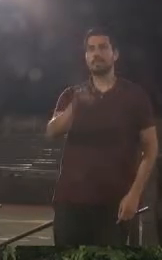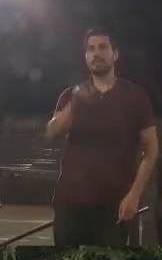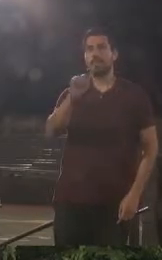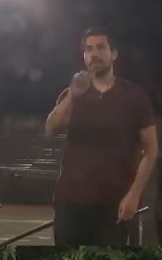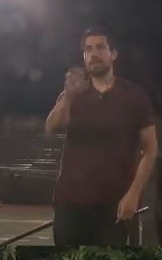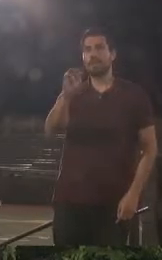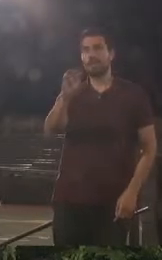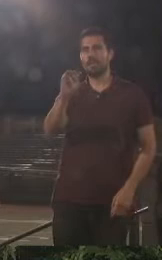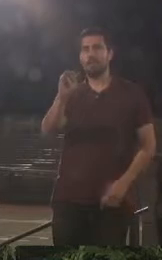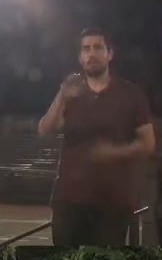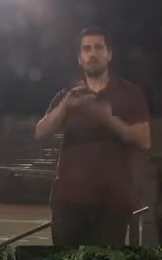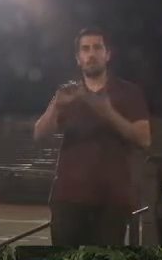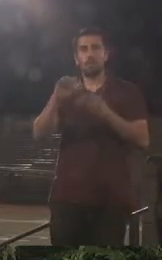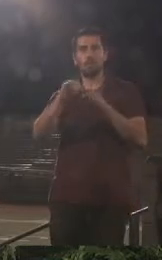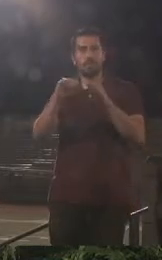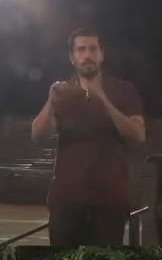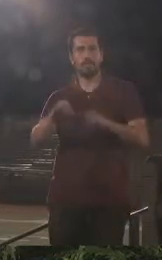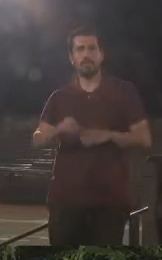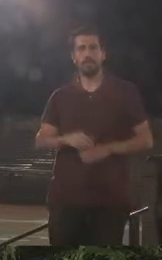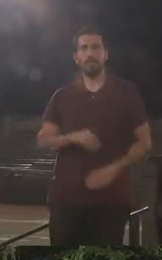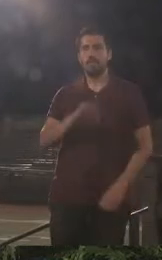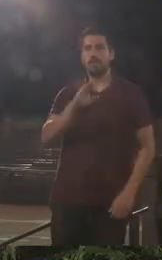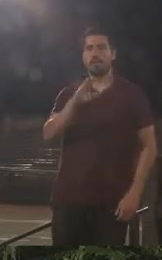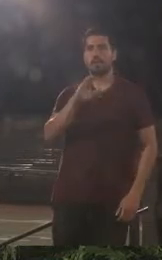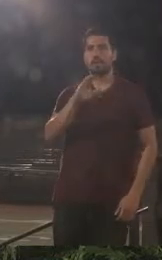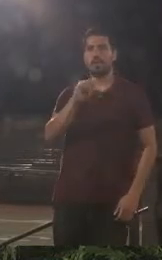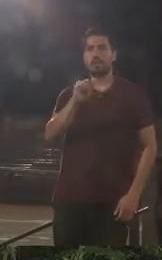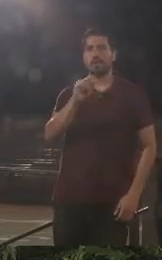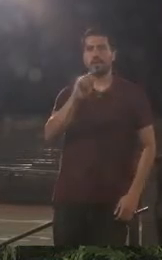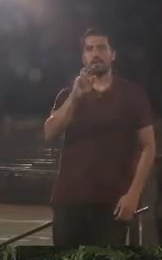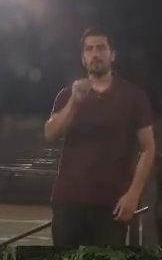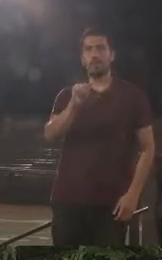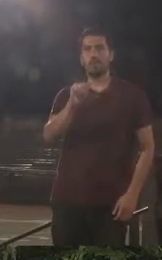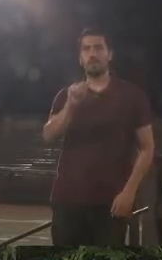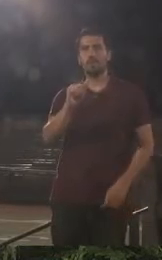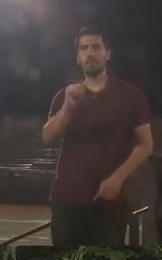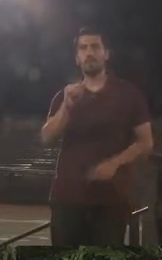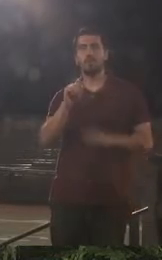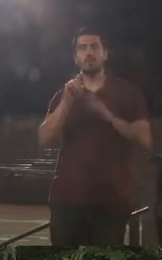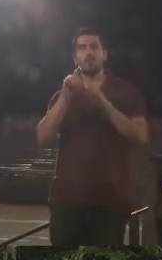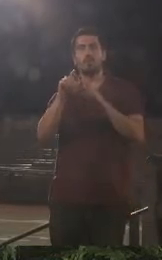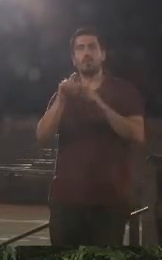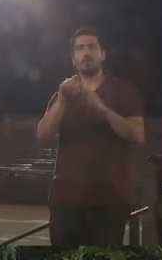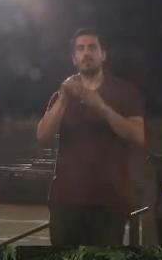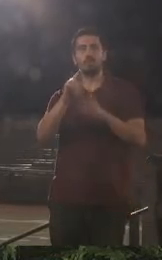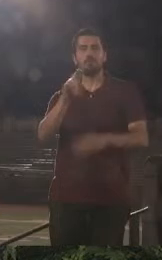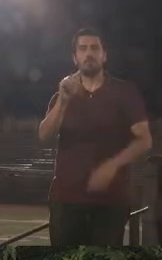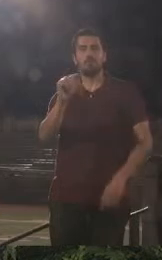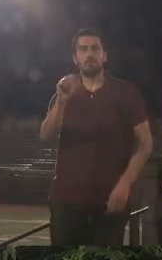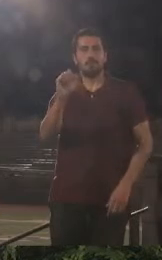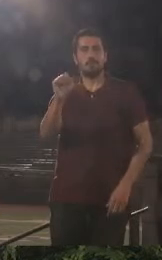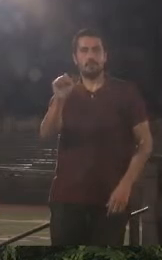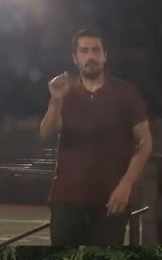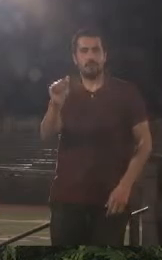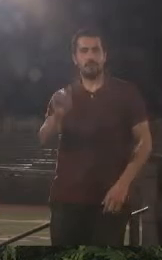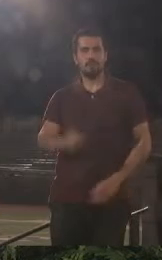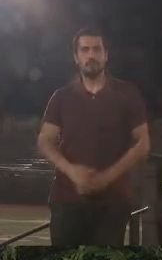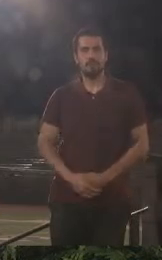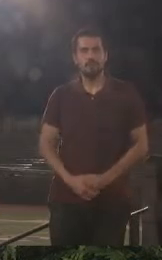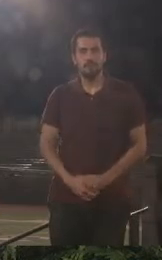Station. Cassandra Ann Ortiz will be attending the University of Texas at San Antonio.